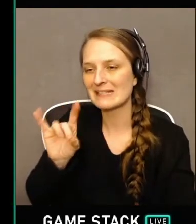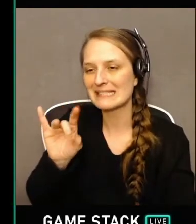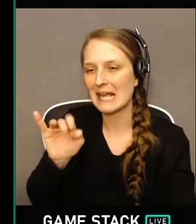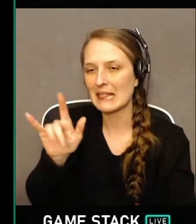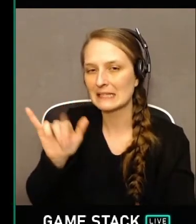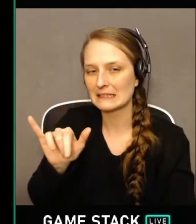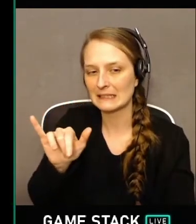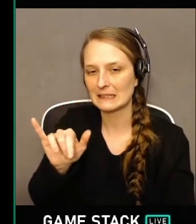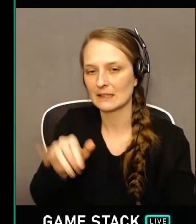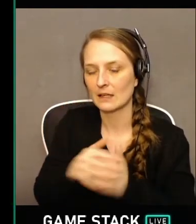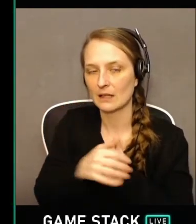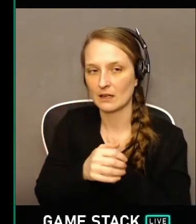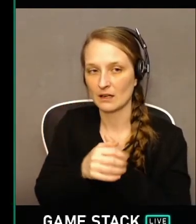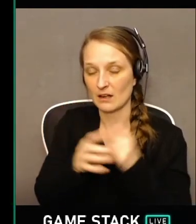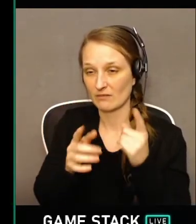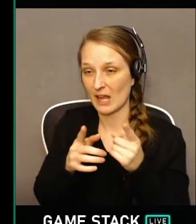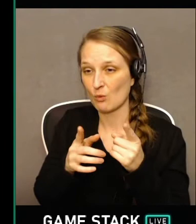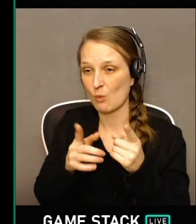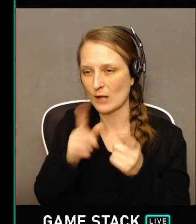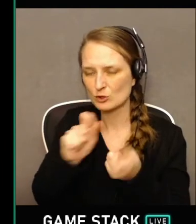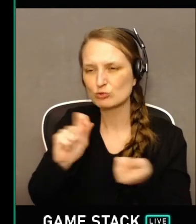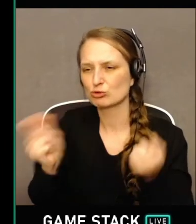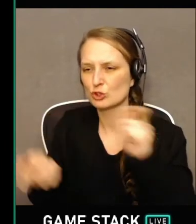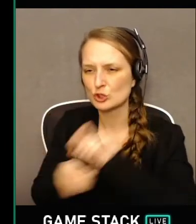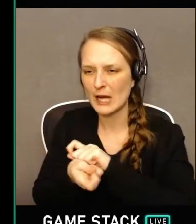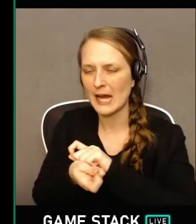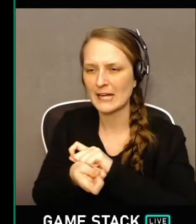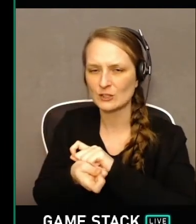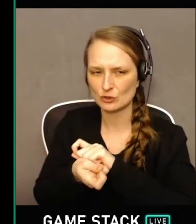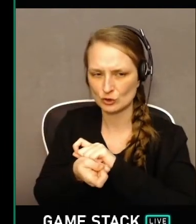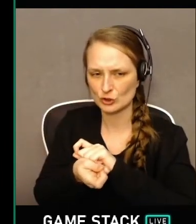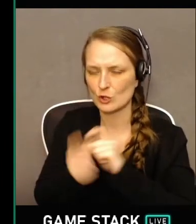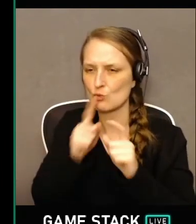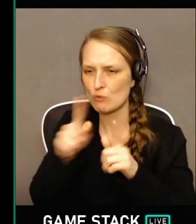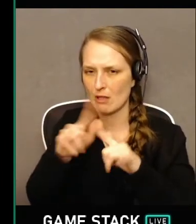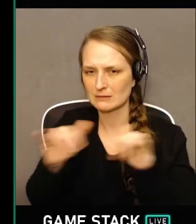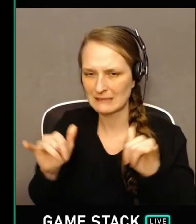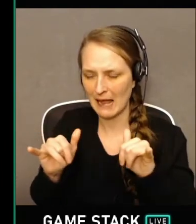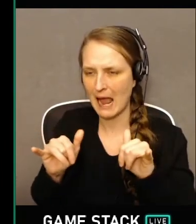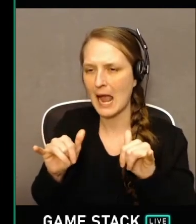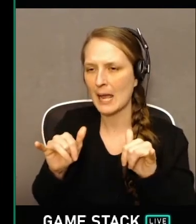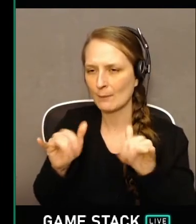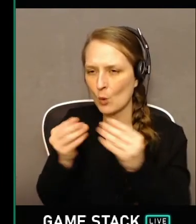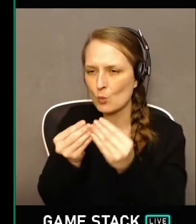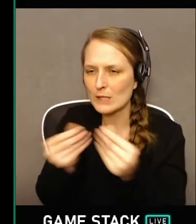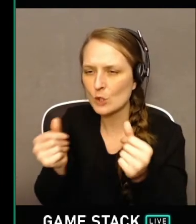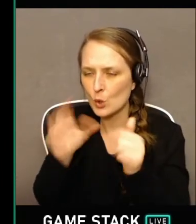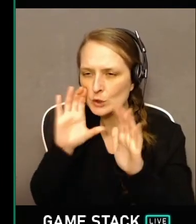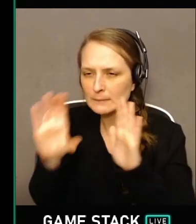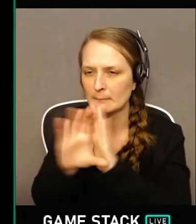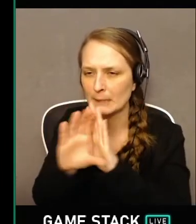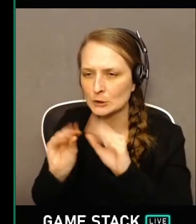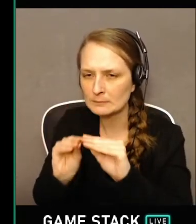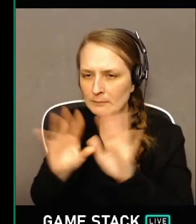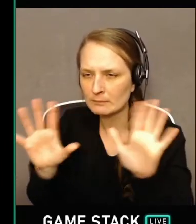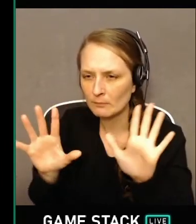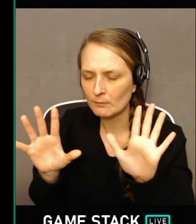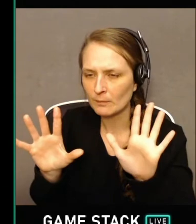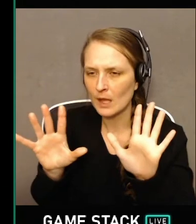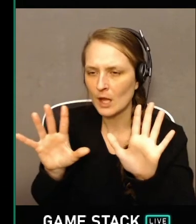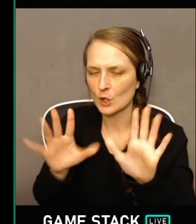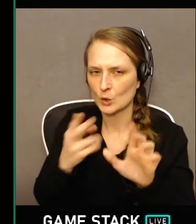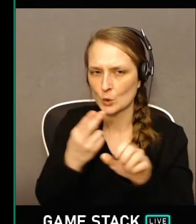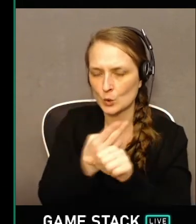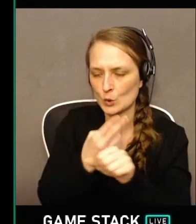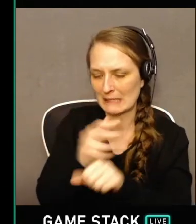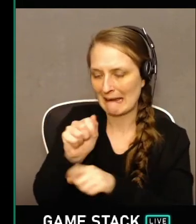to redefine real-time rendering through AI-based super resolution, rendering a fraction of the original pixels and then using AI